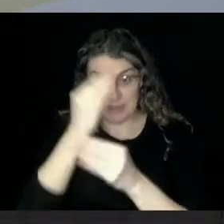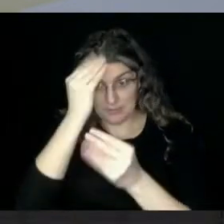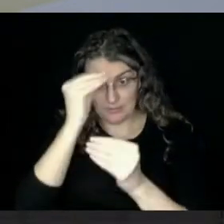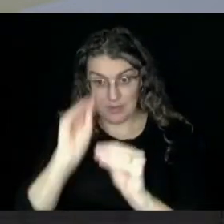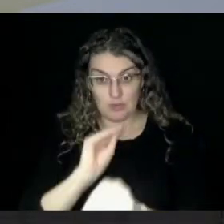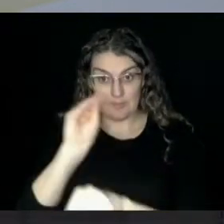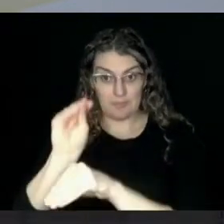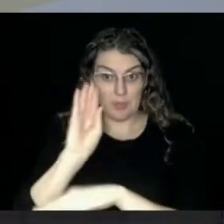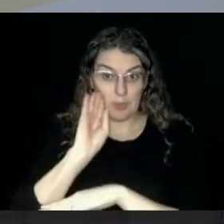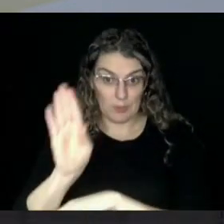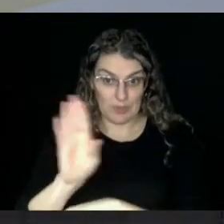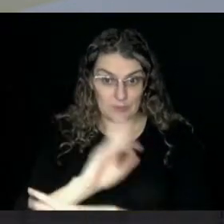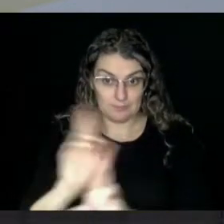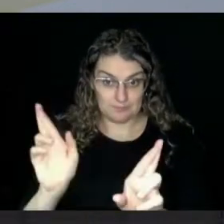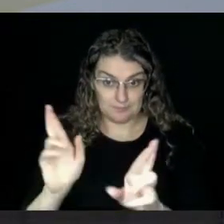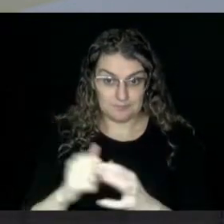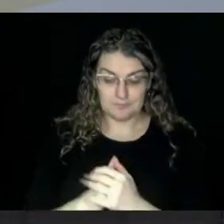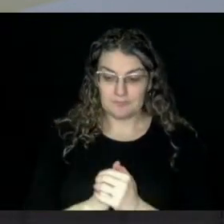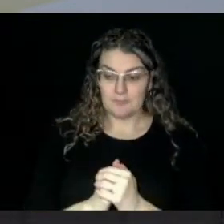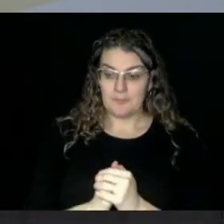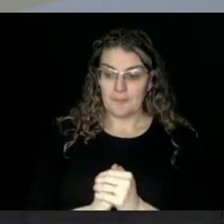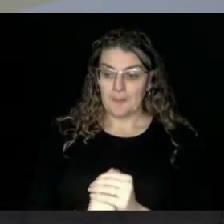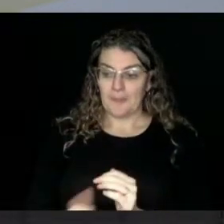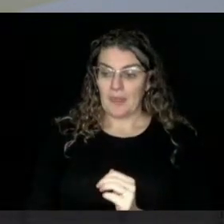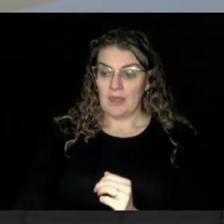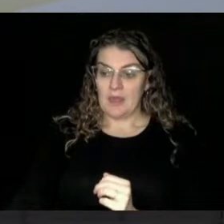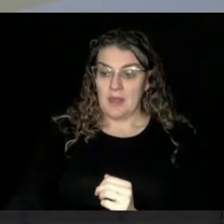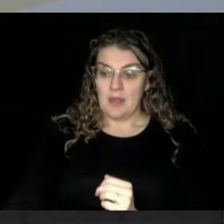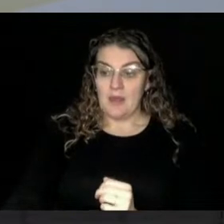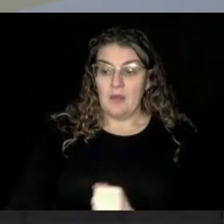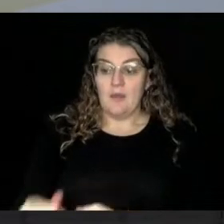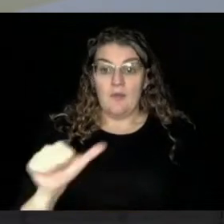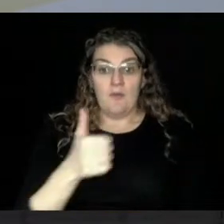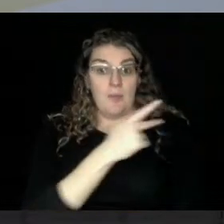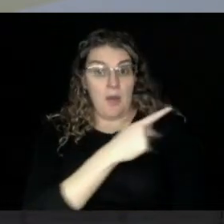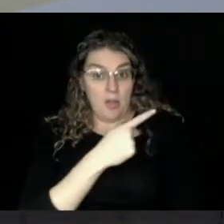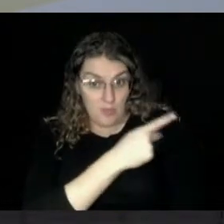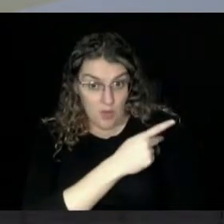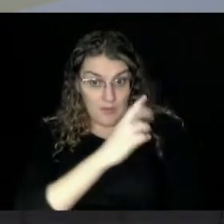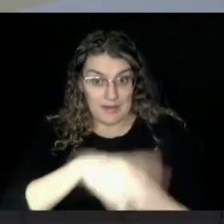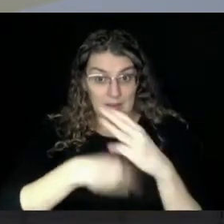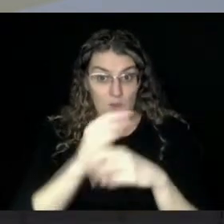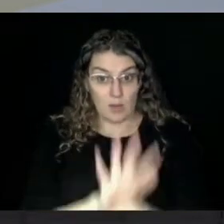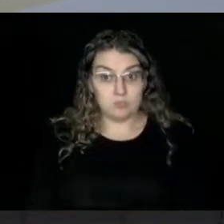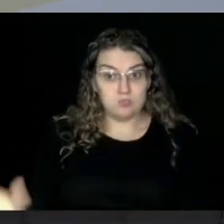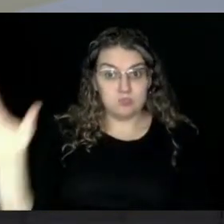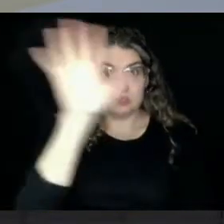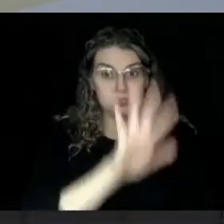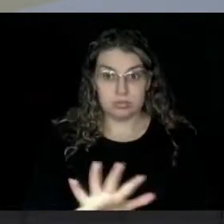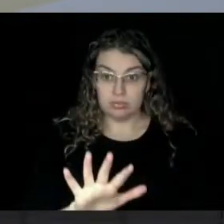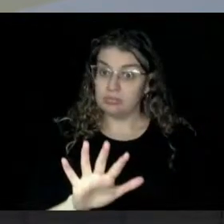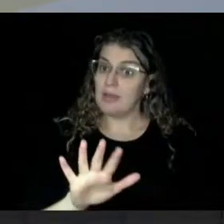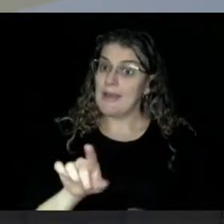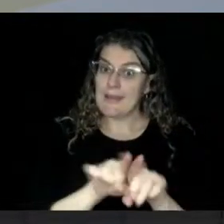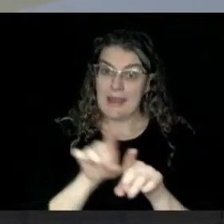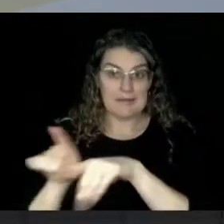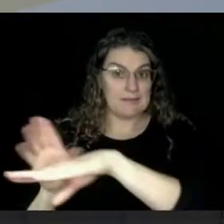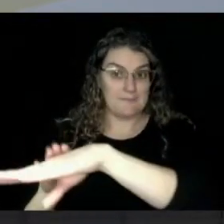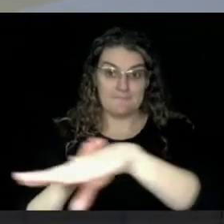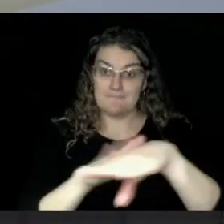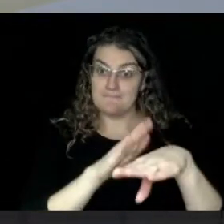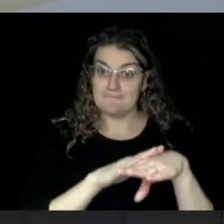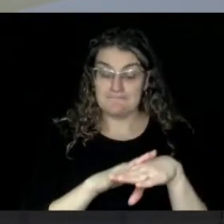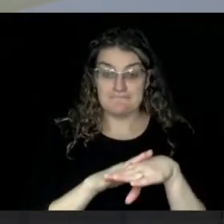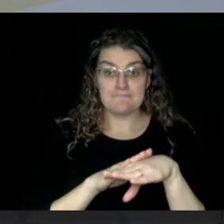In keeping with the advice from other provinces and nationally, Islanders should only travel off-island if it is